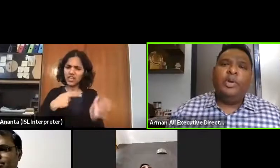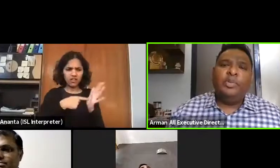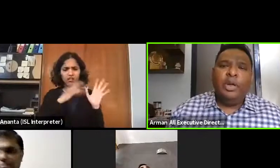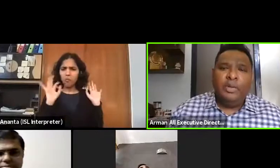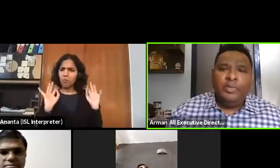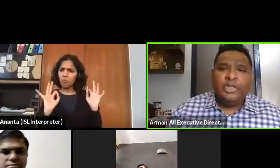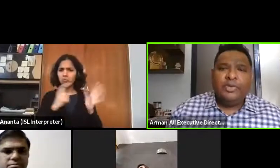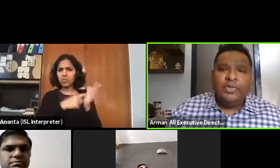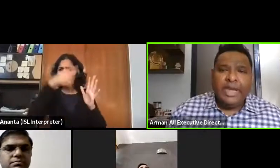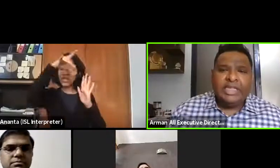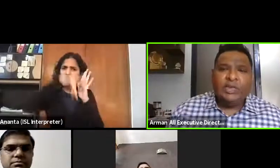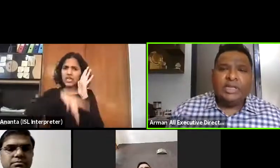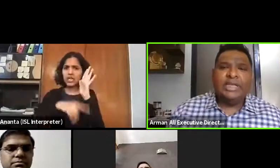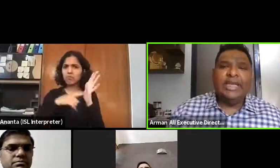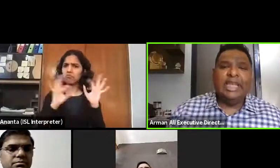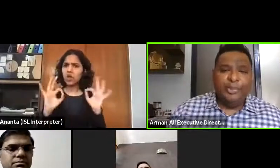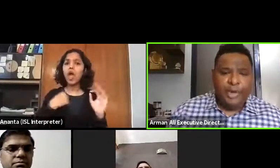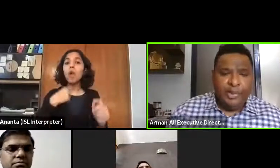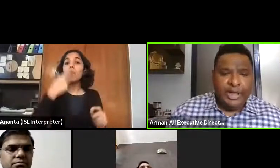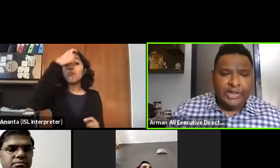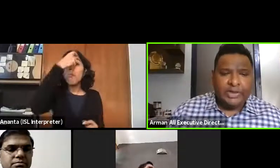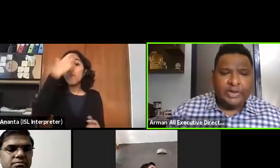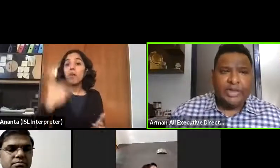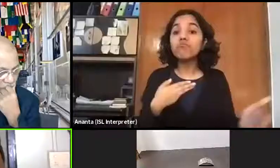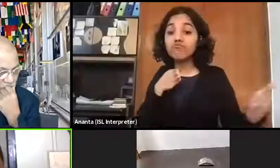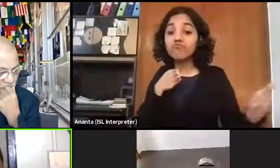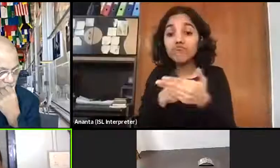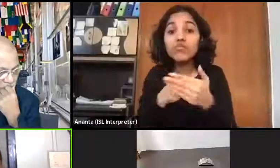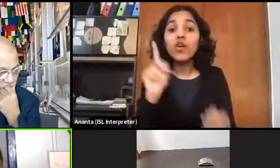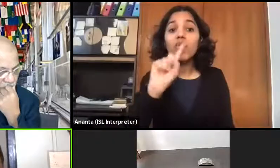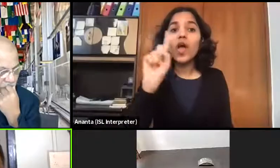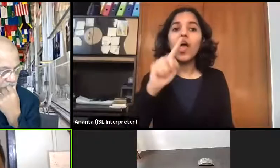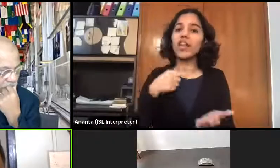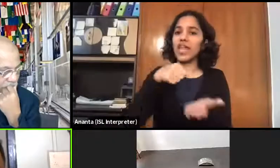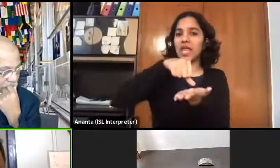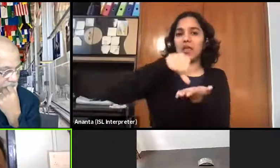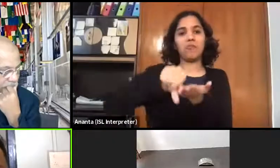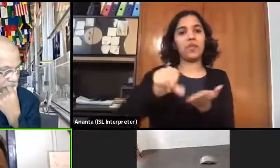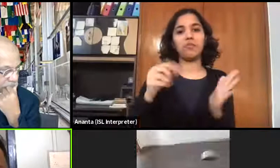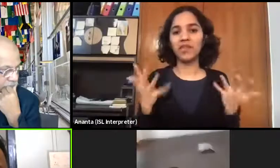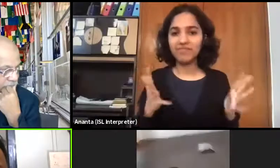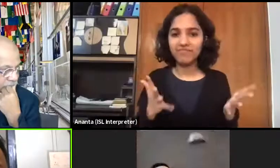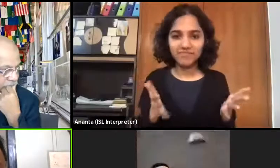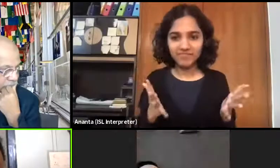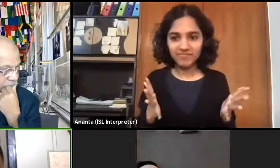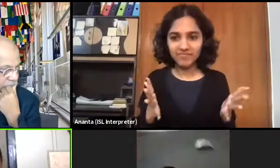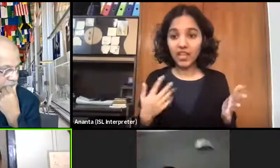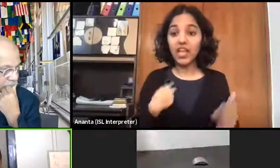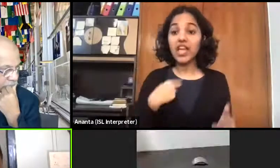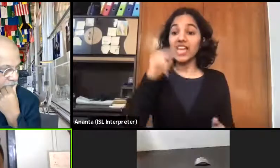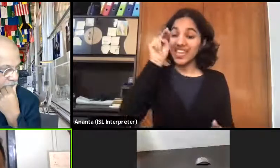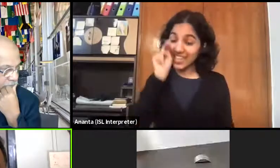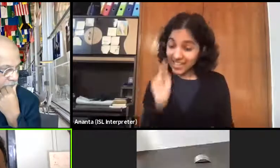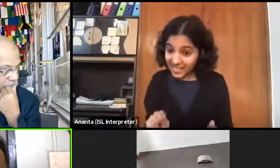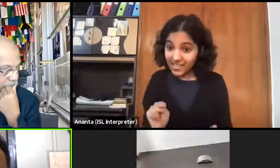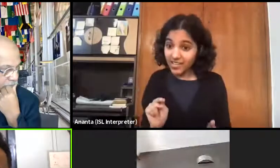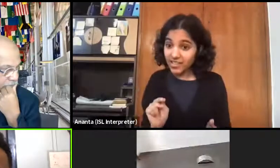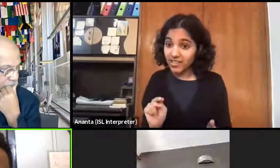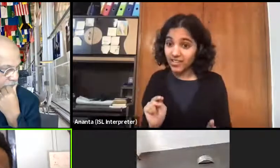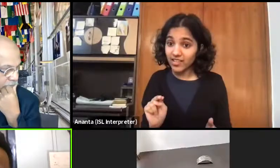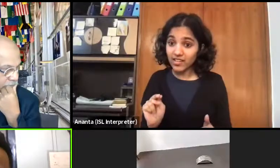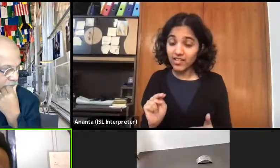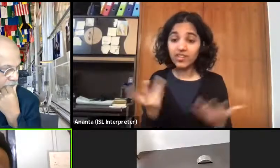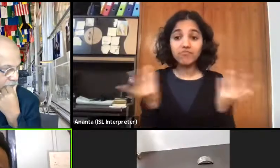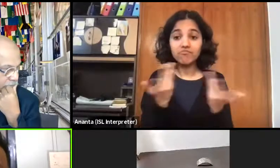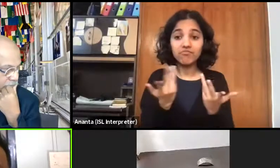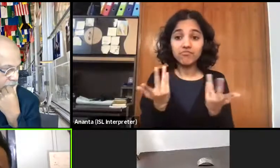The problem which we faced was in implementation. So I think there is a need that these